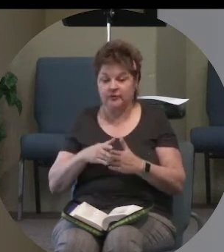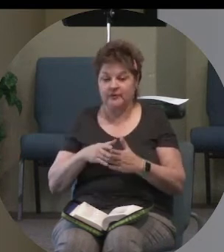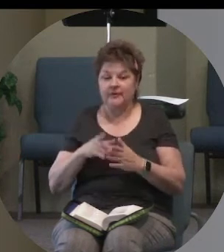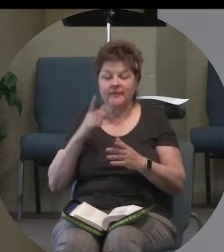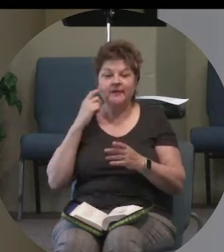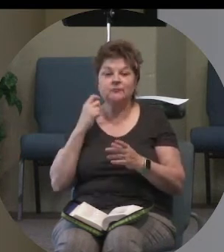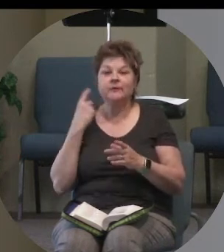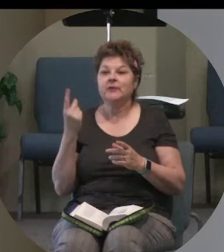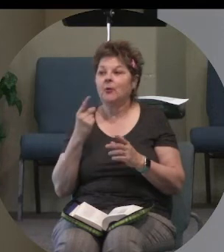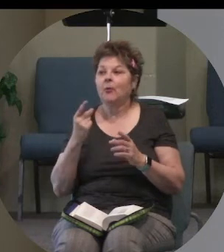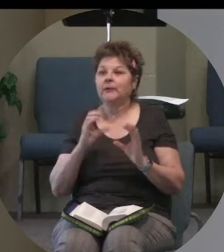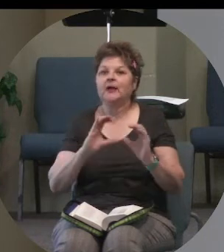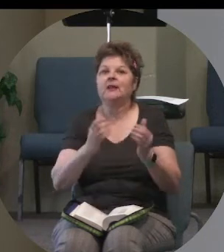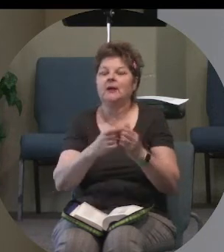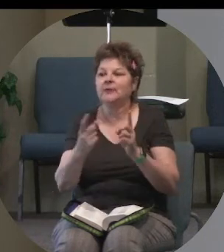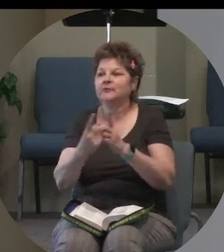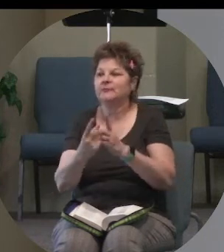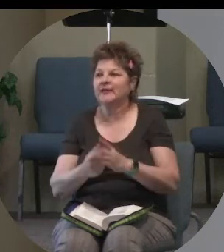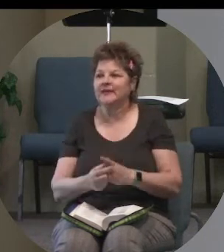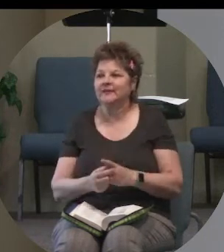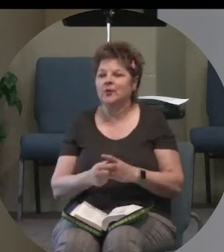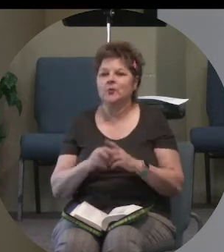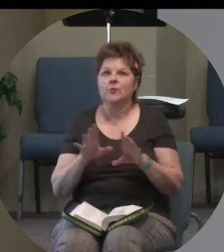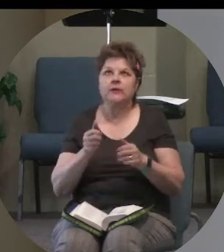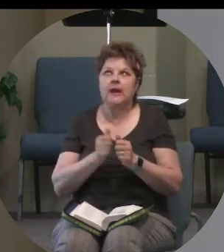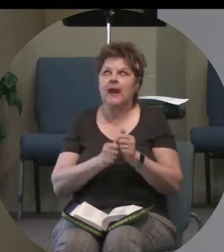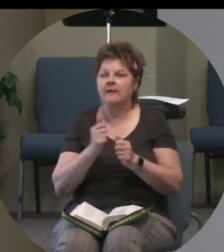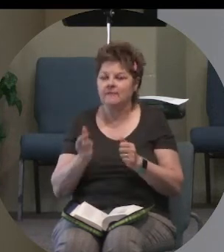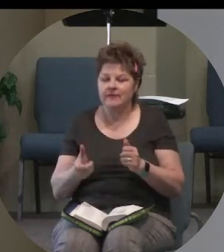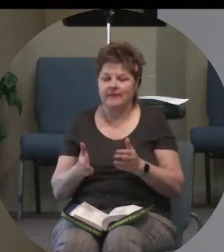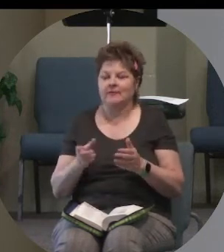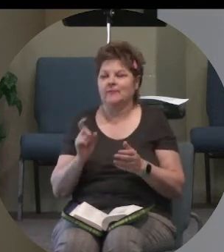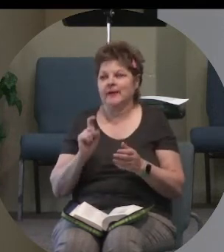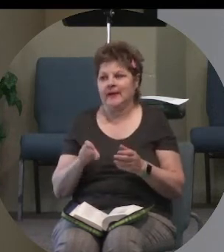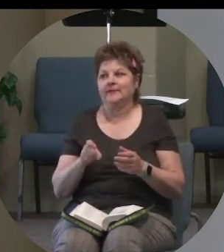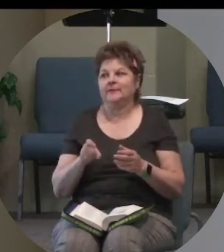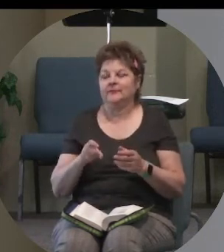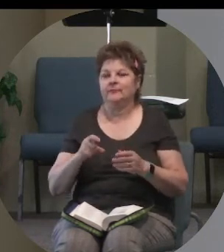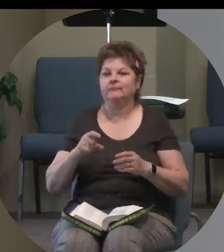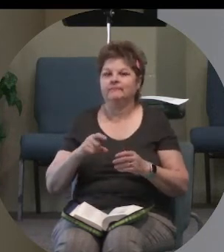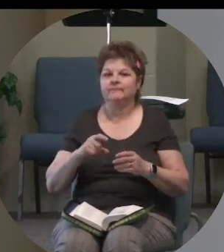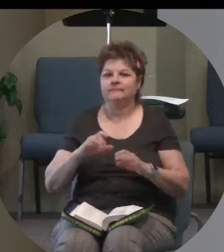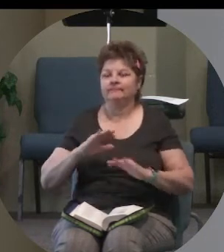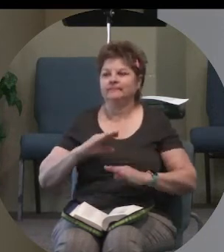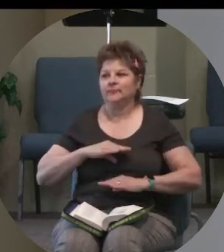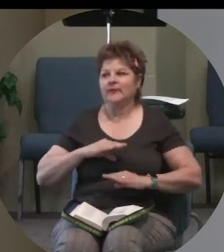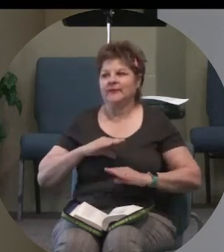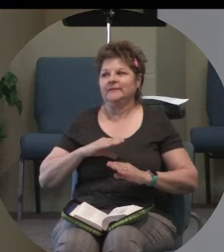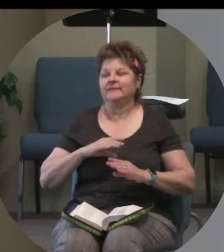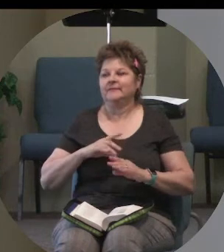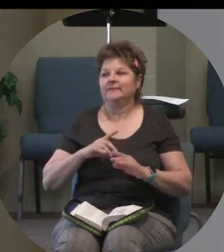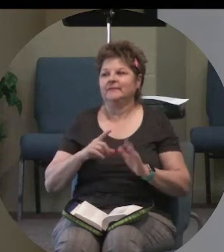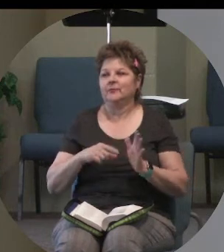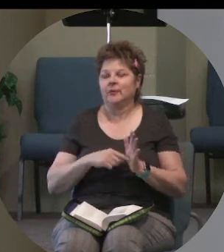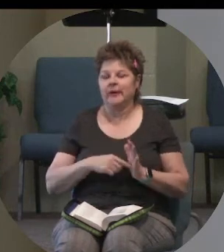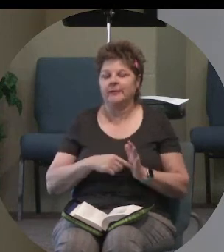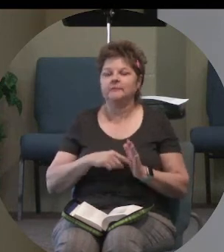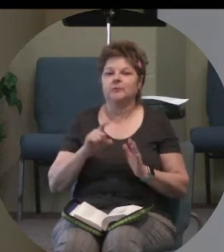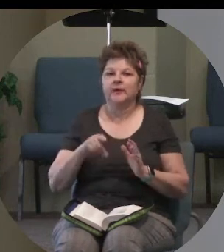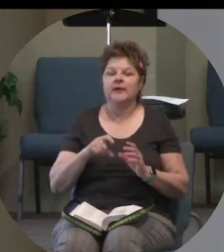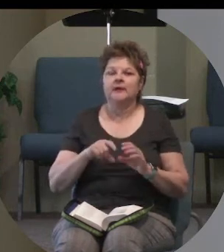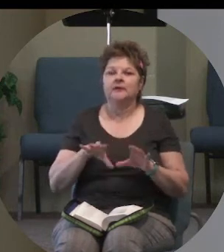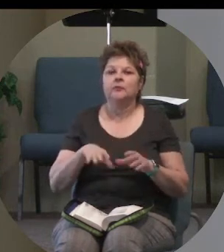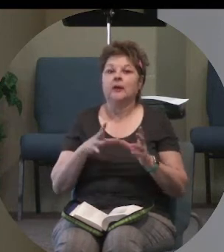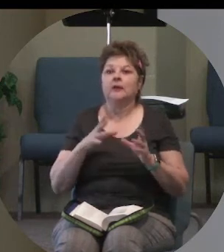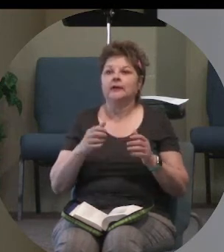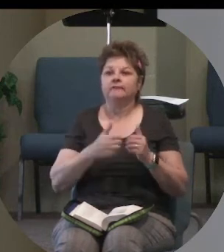getting together. We jumped through every single hoop they had, and we had to do a lot of distancing and a lot of things that were